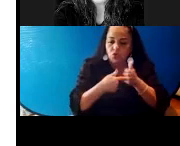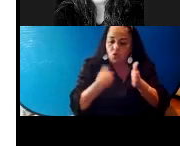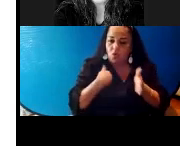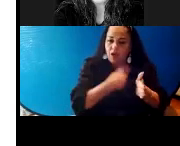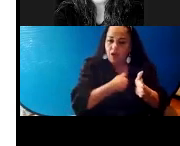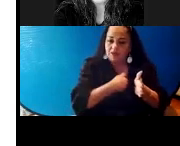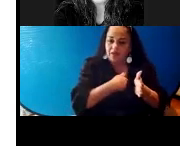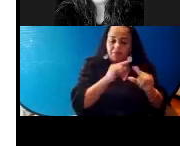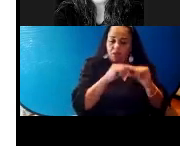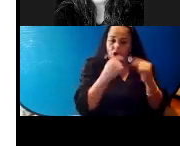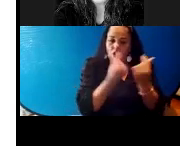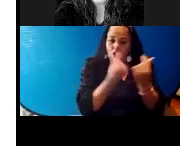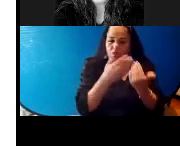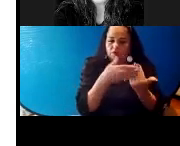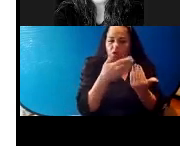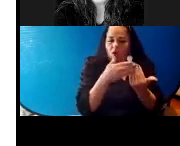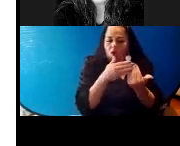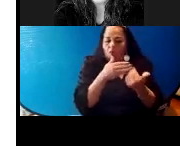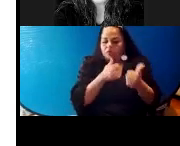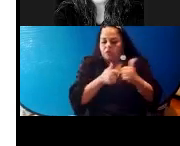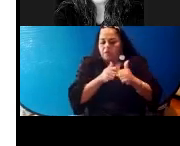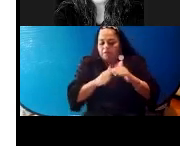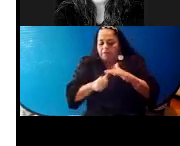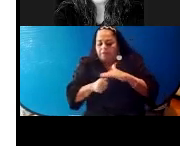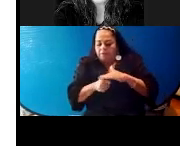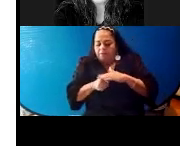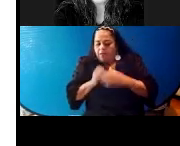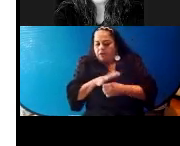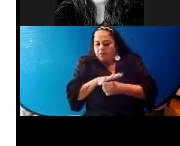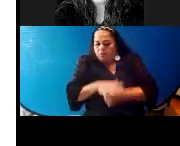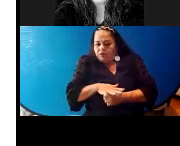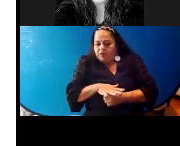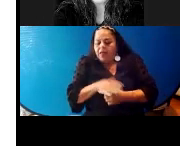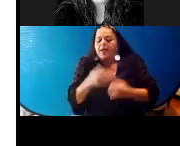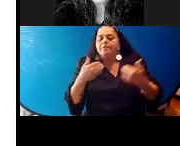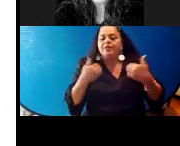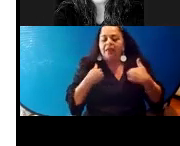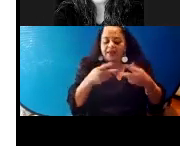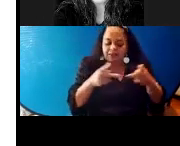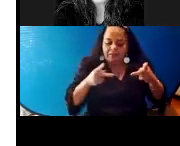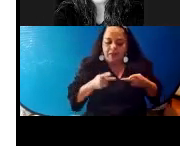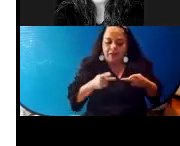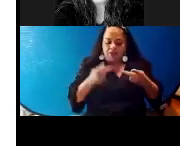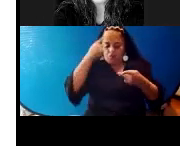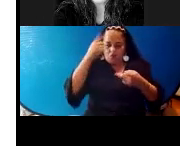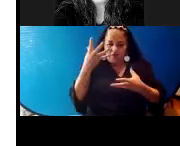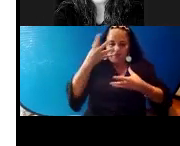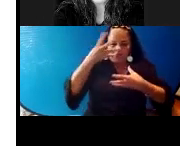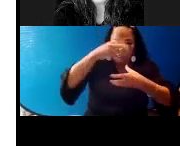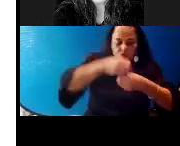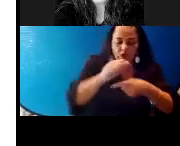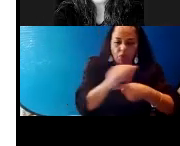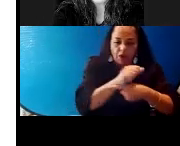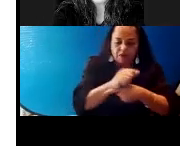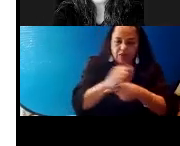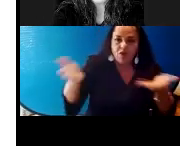marginalized group that was almost in the shadows being lifted up and created space for this very inclusionary practice of bringing folks